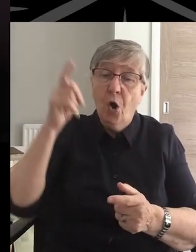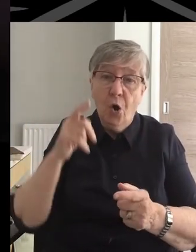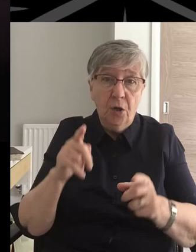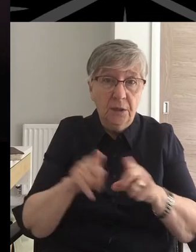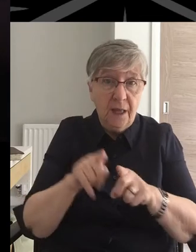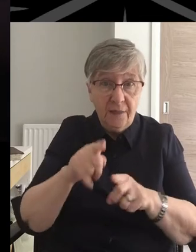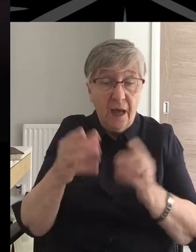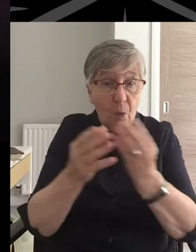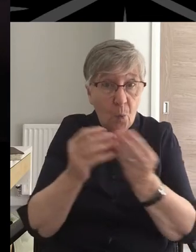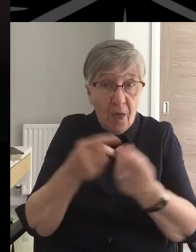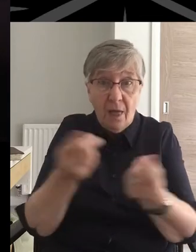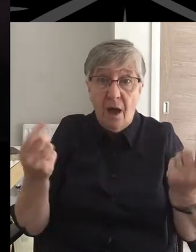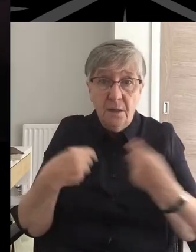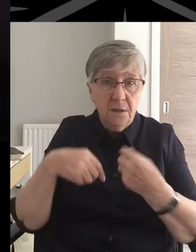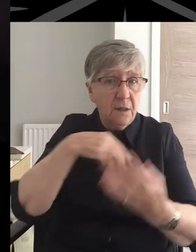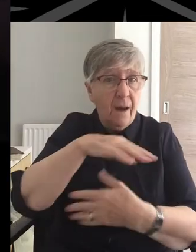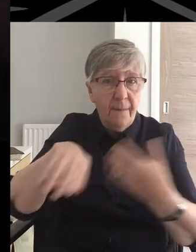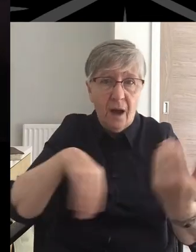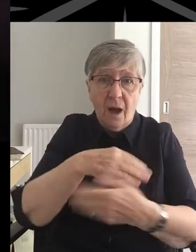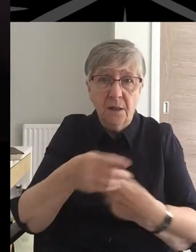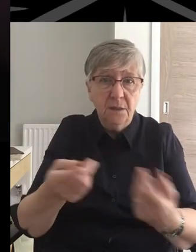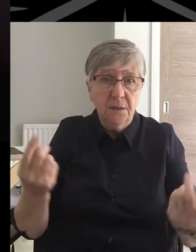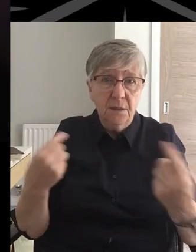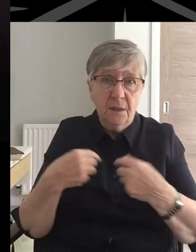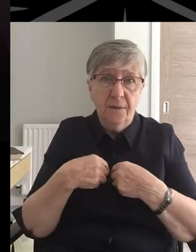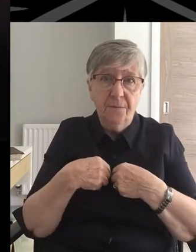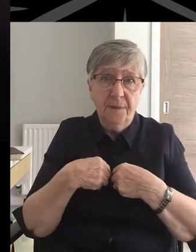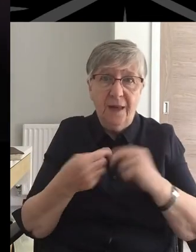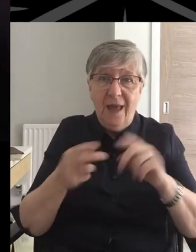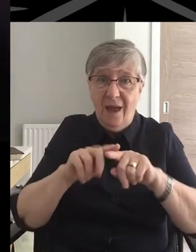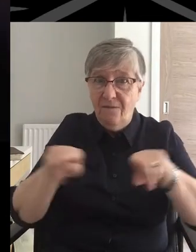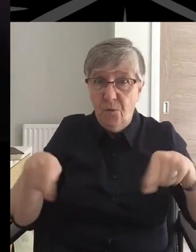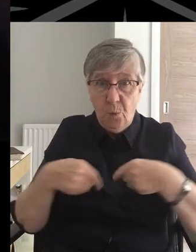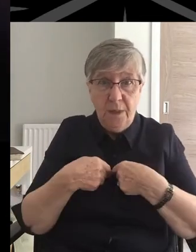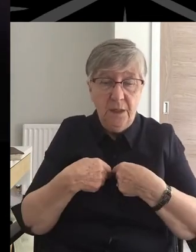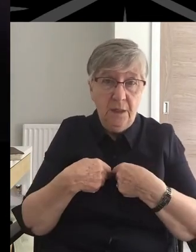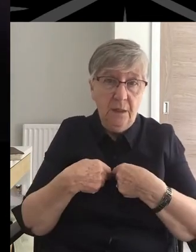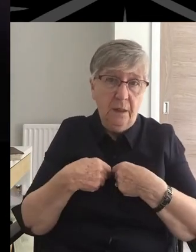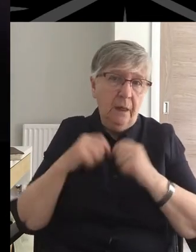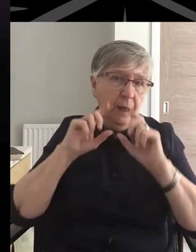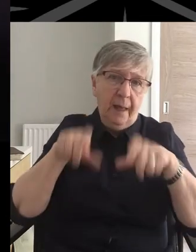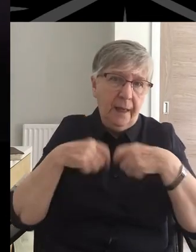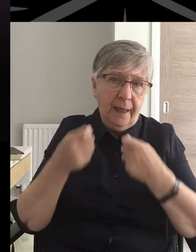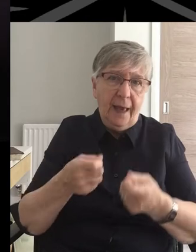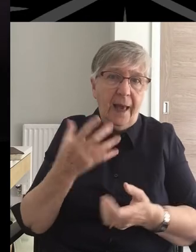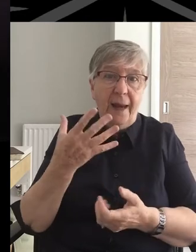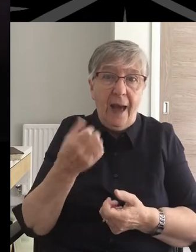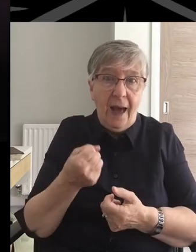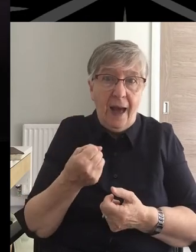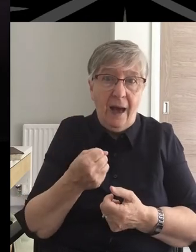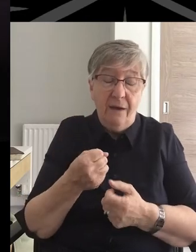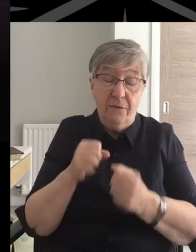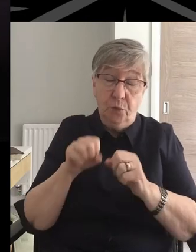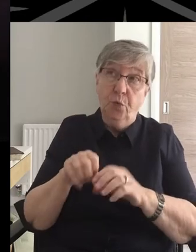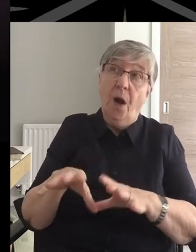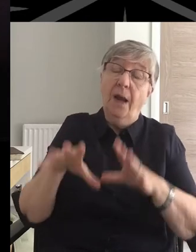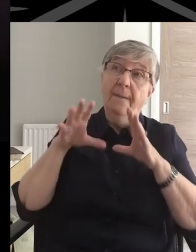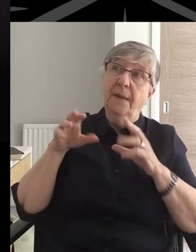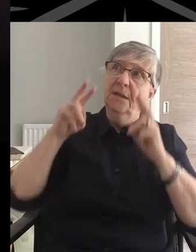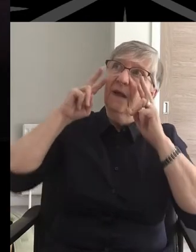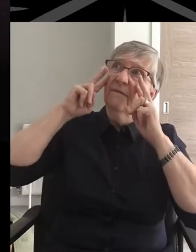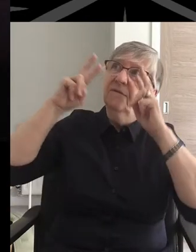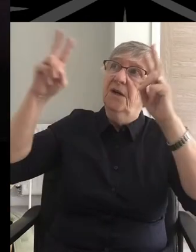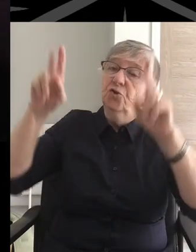who is with us and among us. And even if we are not to be privileged to the kind of overwhelming vision